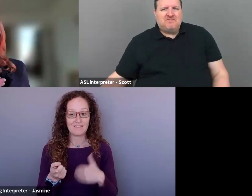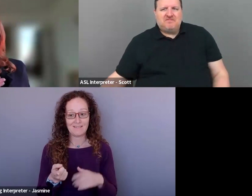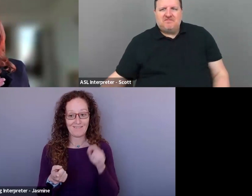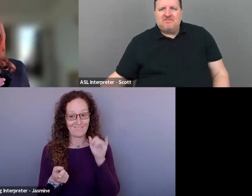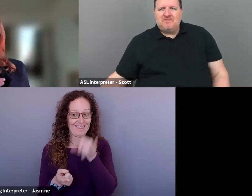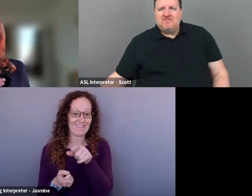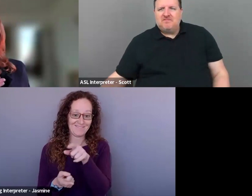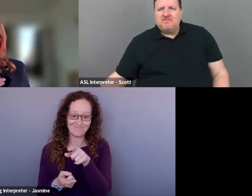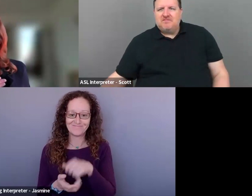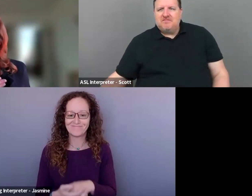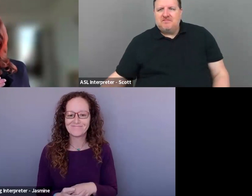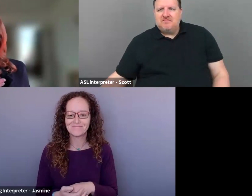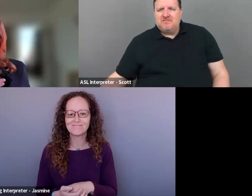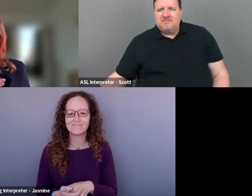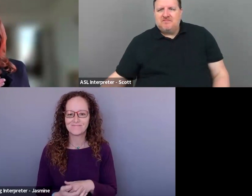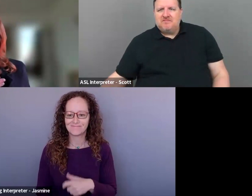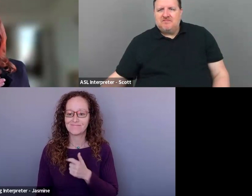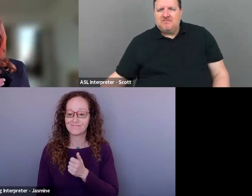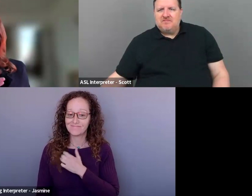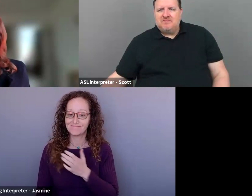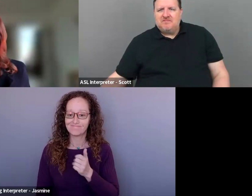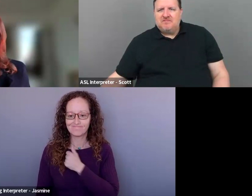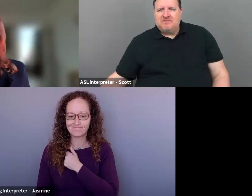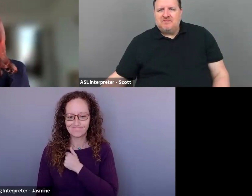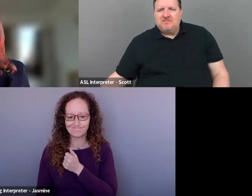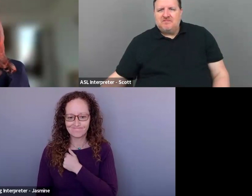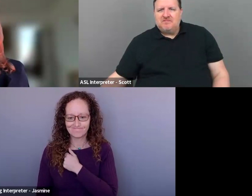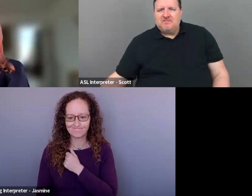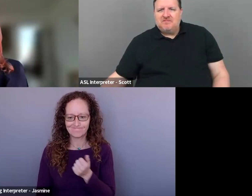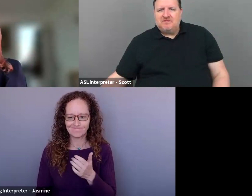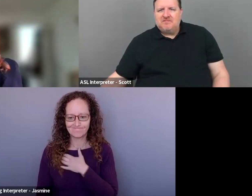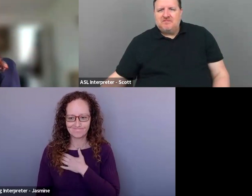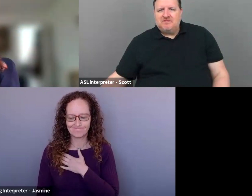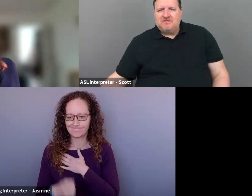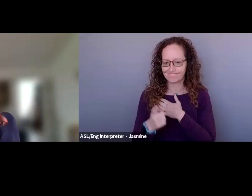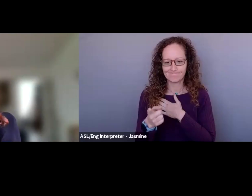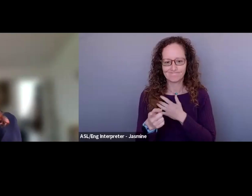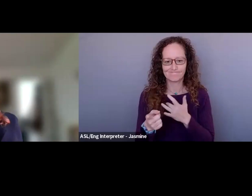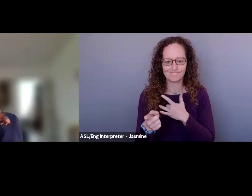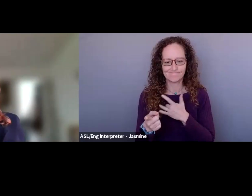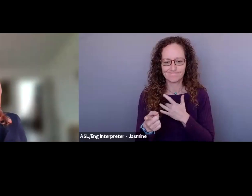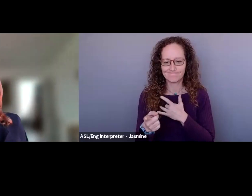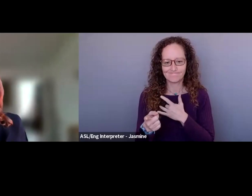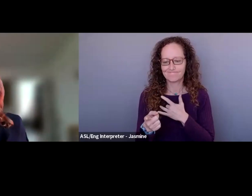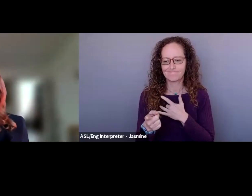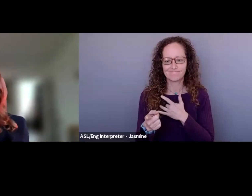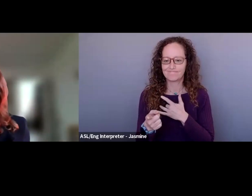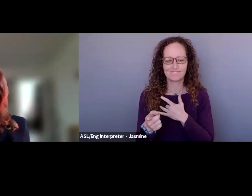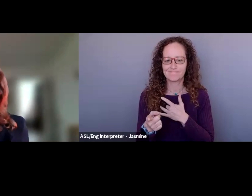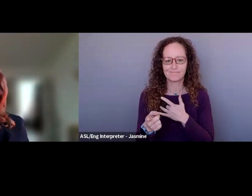And I'm pounding my heart. It doesn't have that compelling edge. And